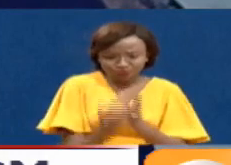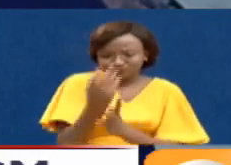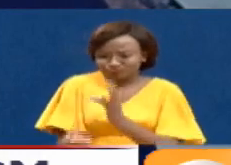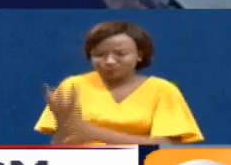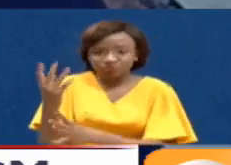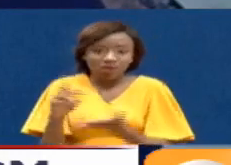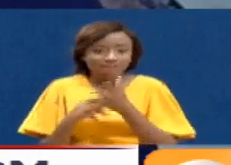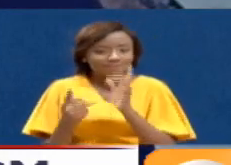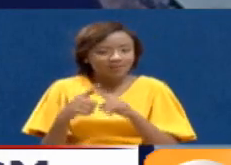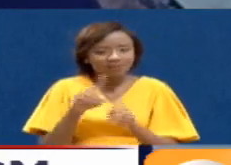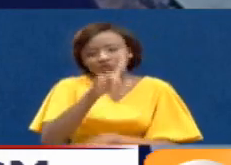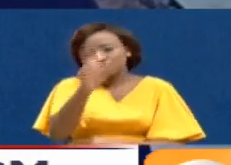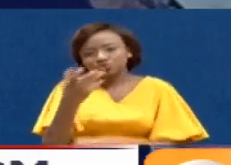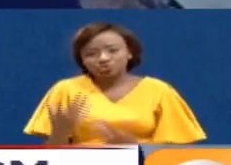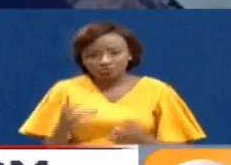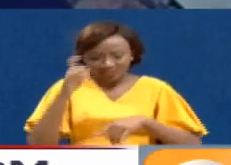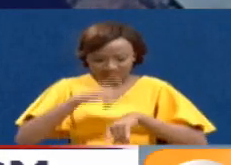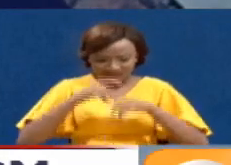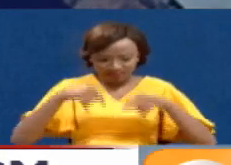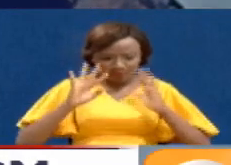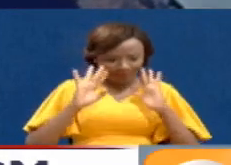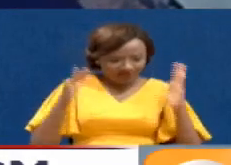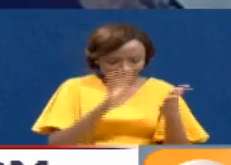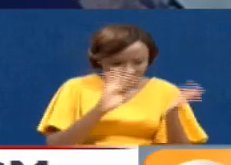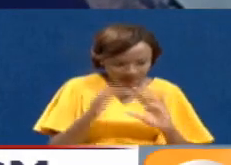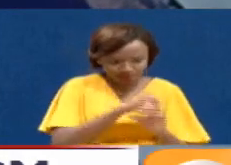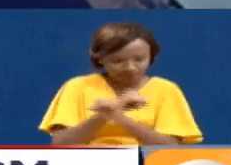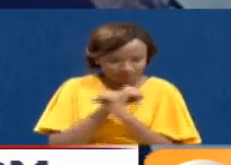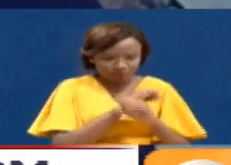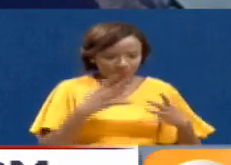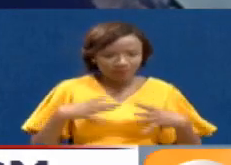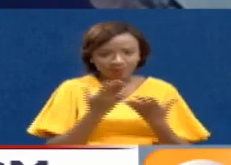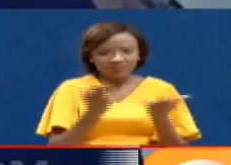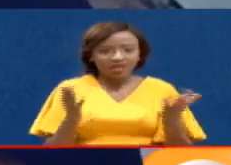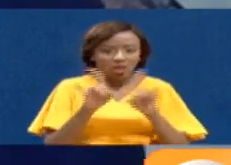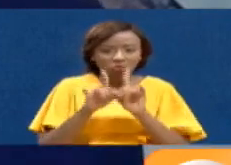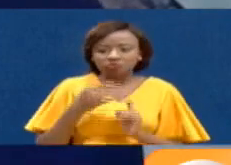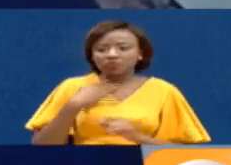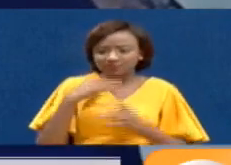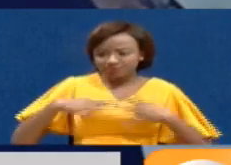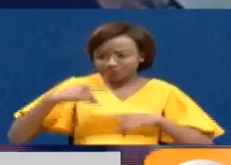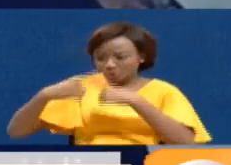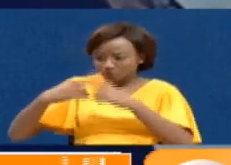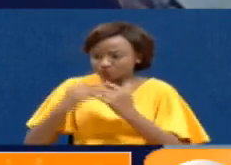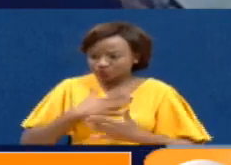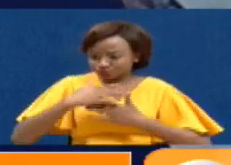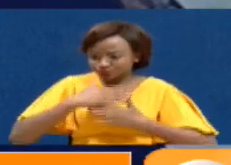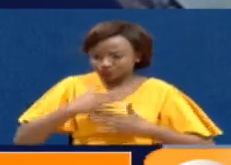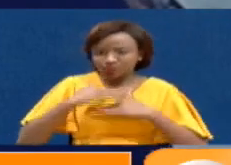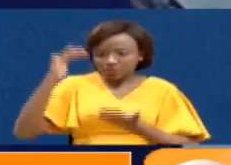should be, while we try to look to keep people safe from the health hazard, while we try to keep people alive by reducing the cost